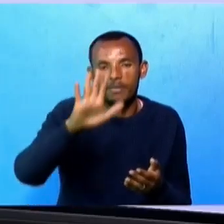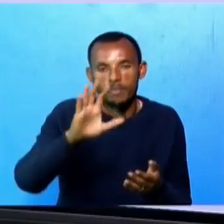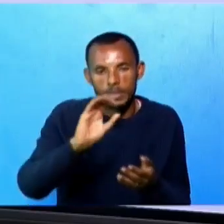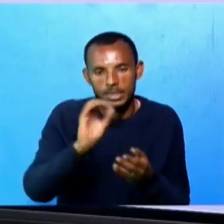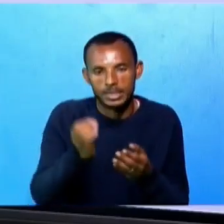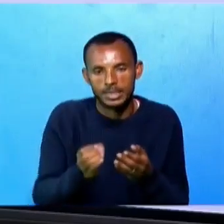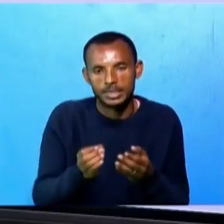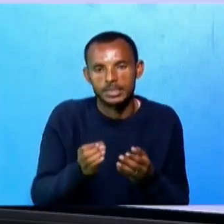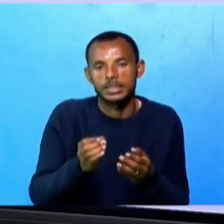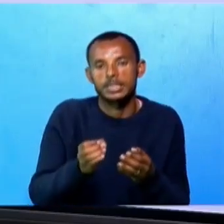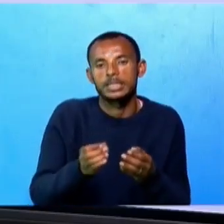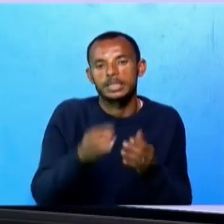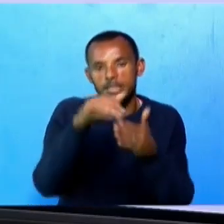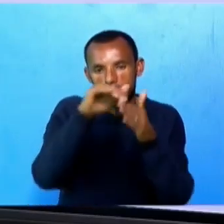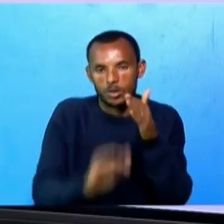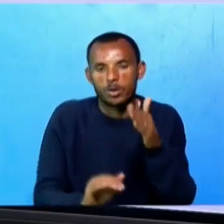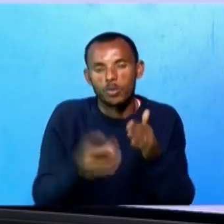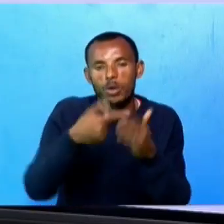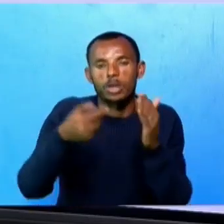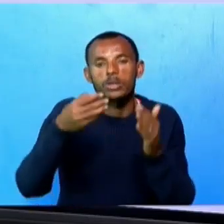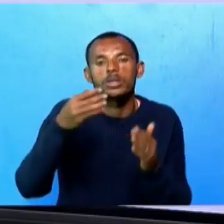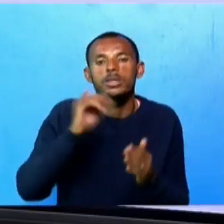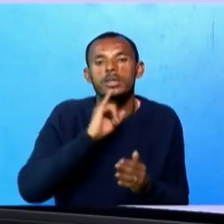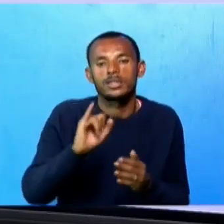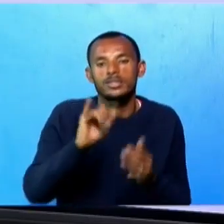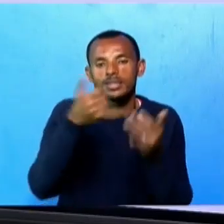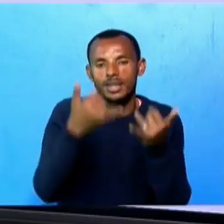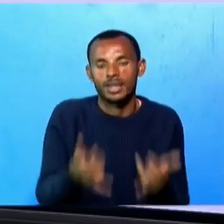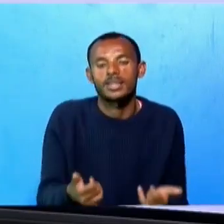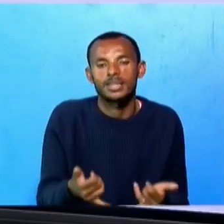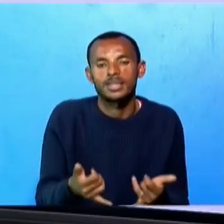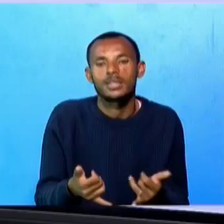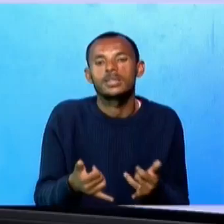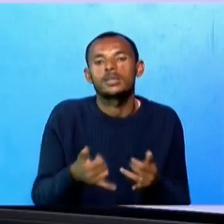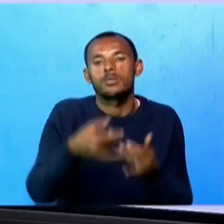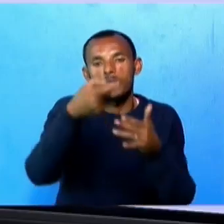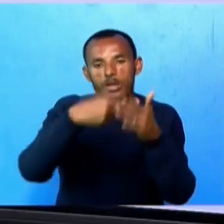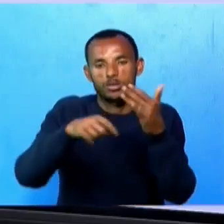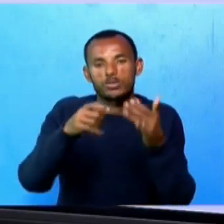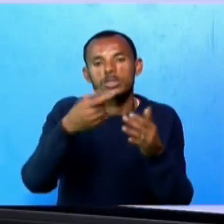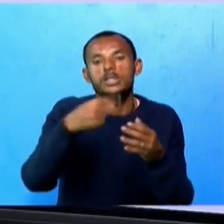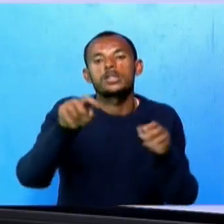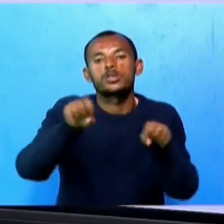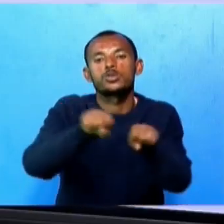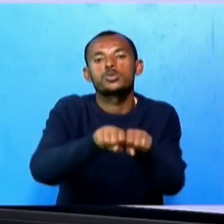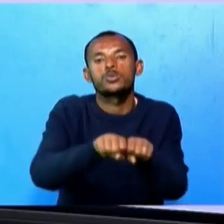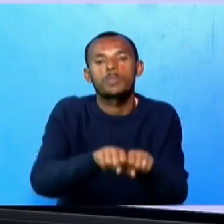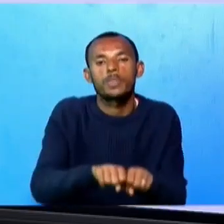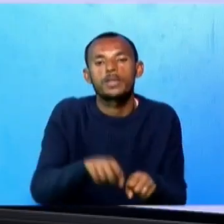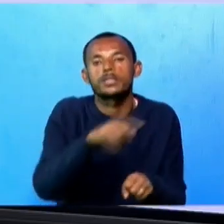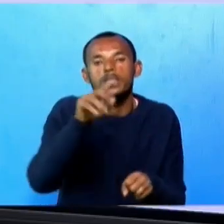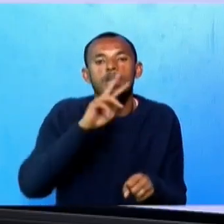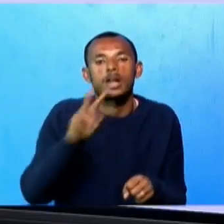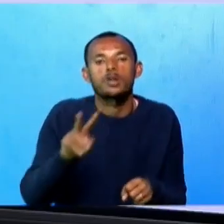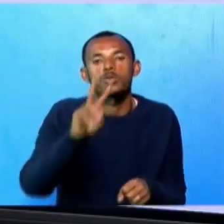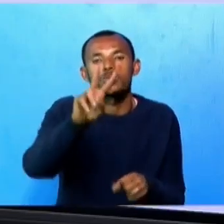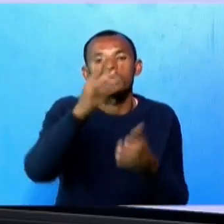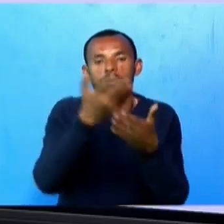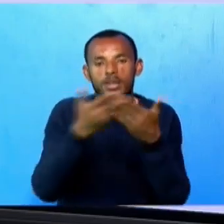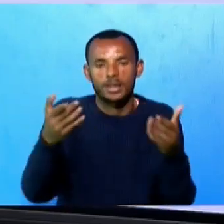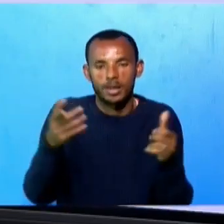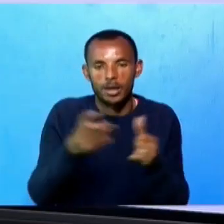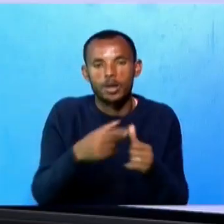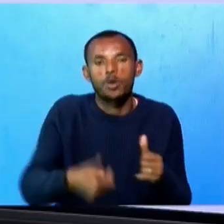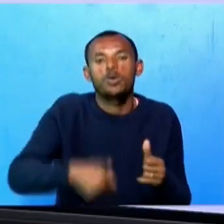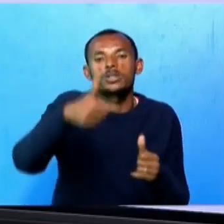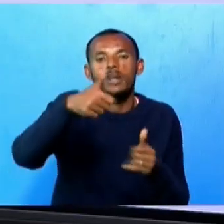discount, what is the current price of the shoe? Okay, so there are two things: original price of